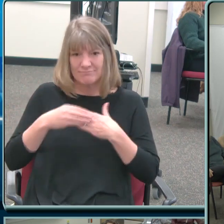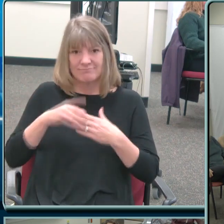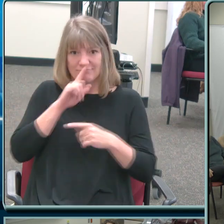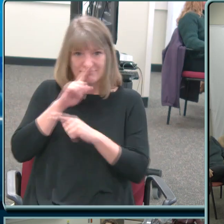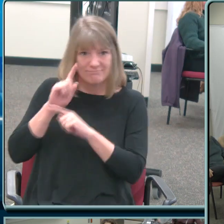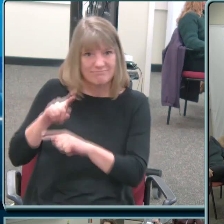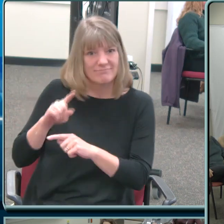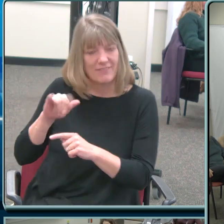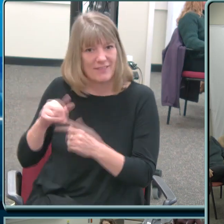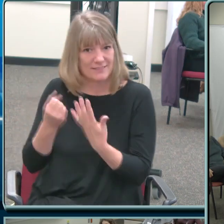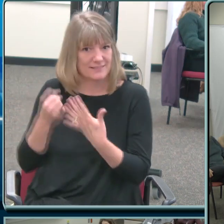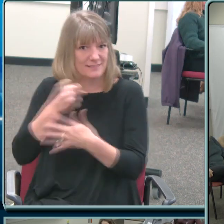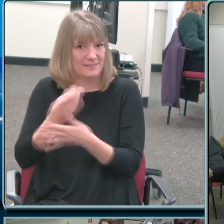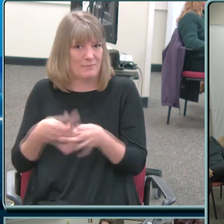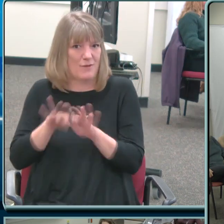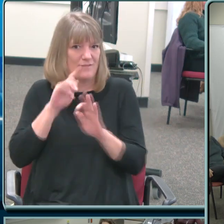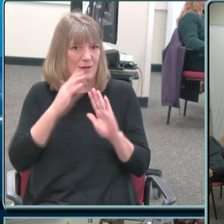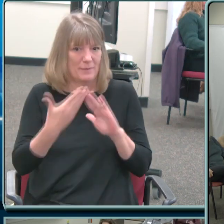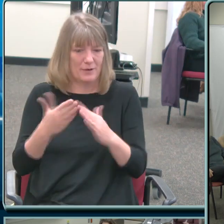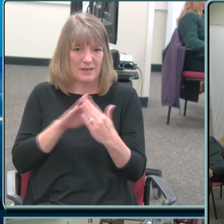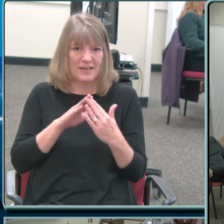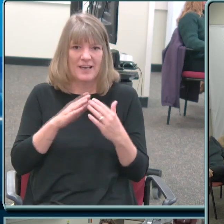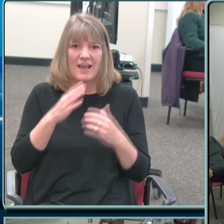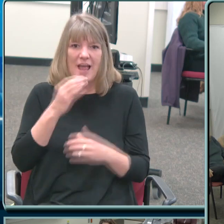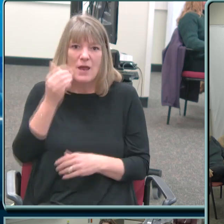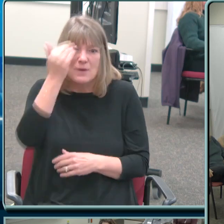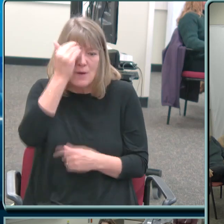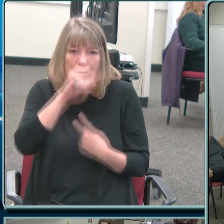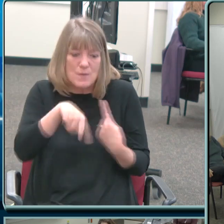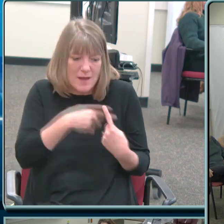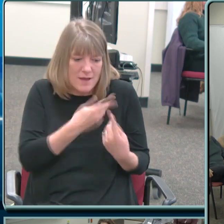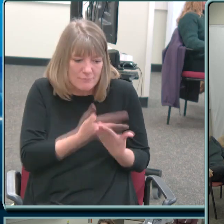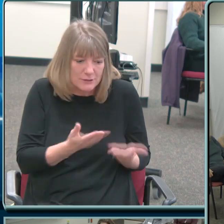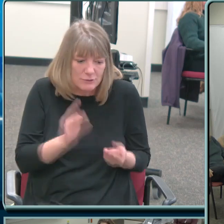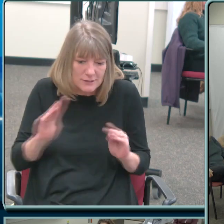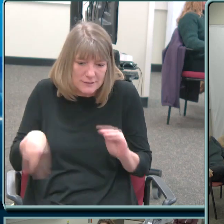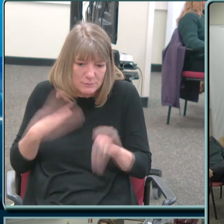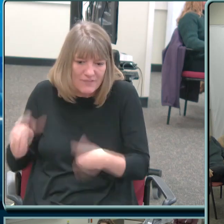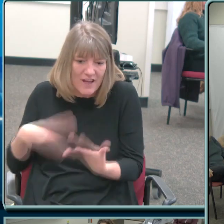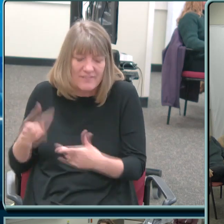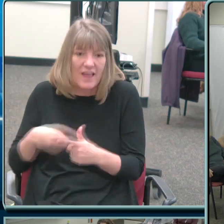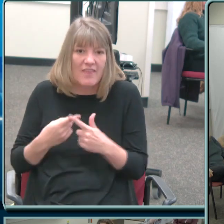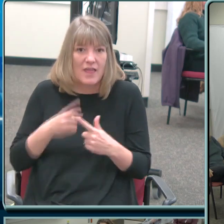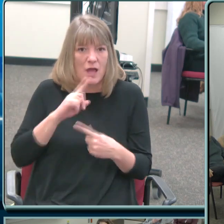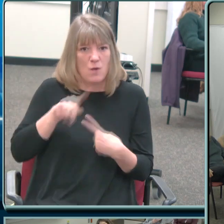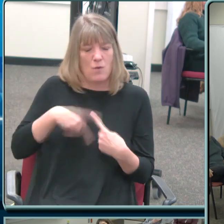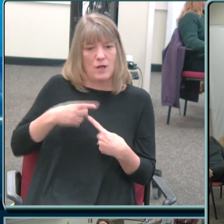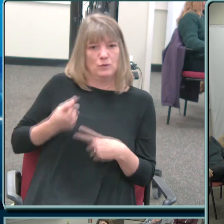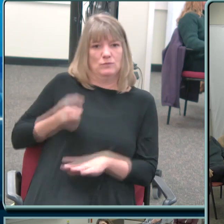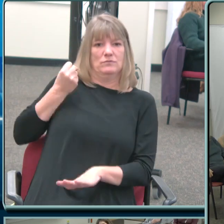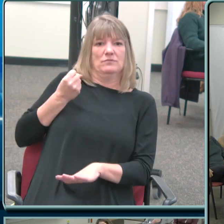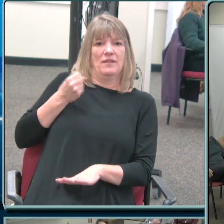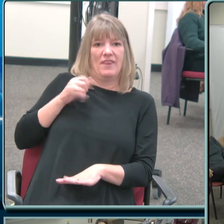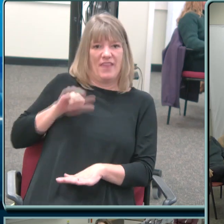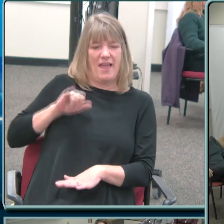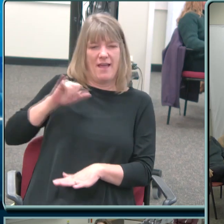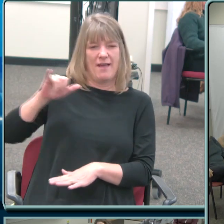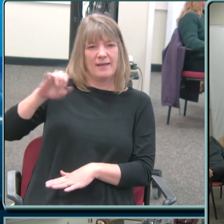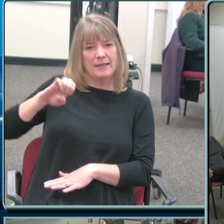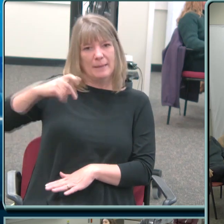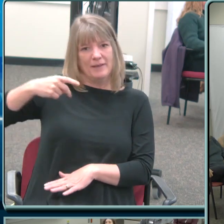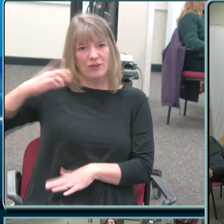is important for our community, and knowing when to deploy resources and when to scale those back is part of what EPR helps